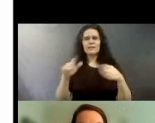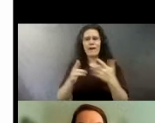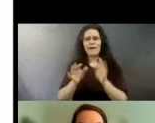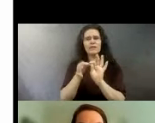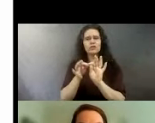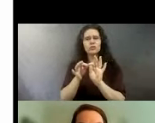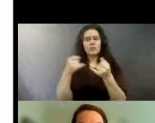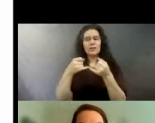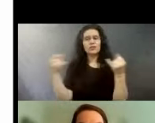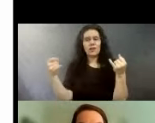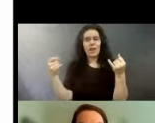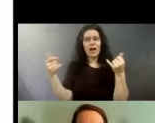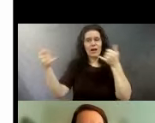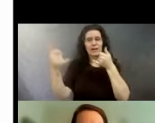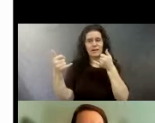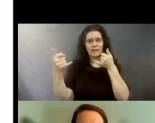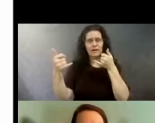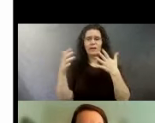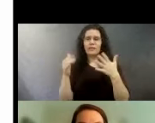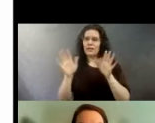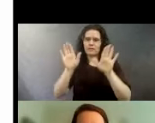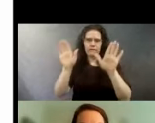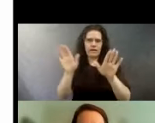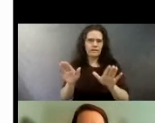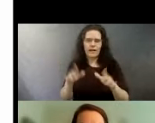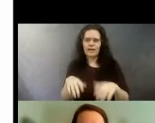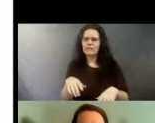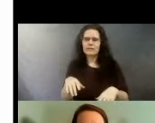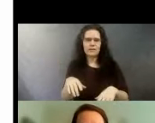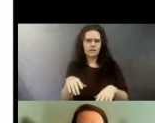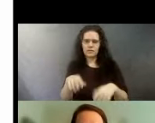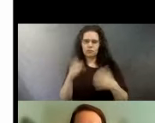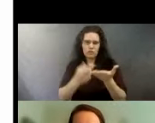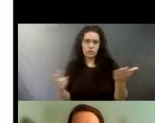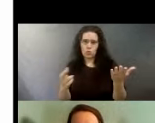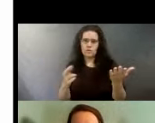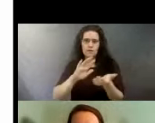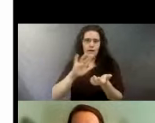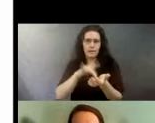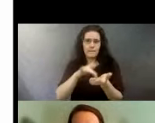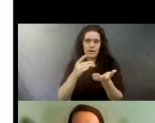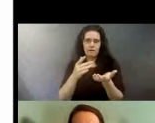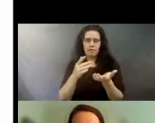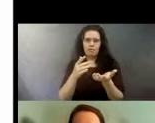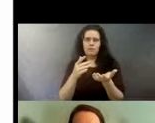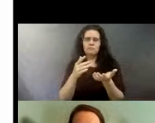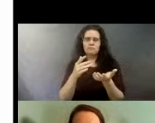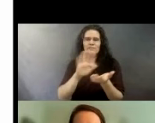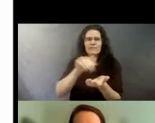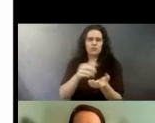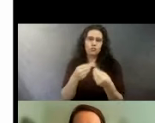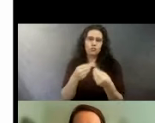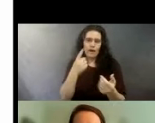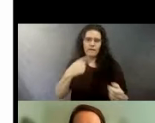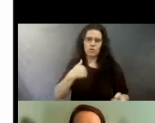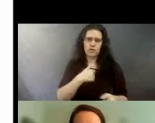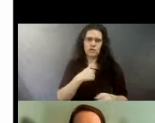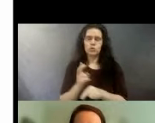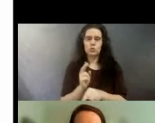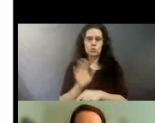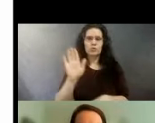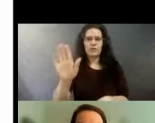that, that's available, which is really a fantastic resource that the medical center has provided for us. And,